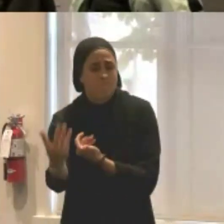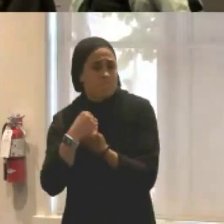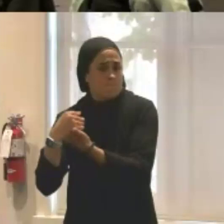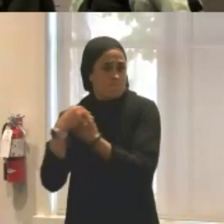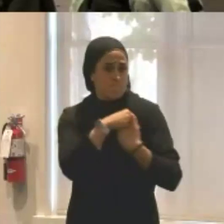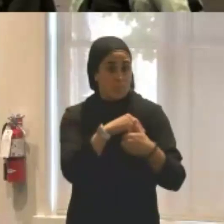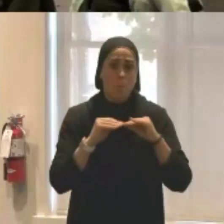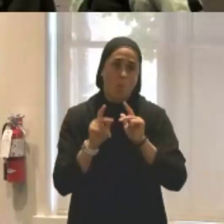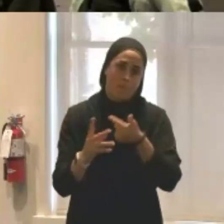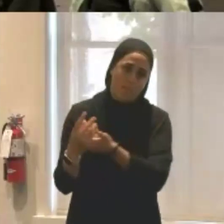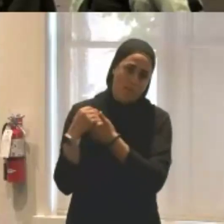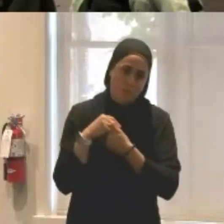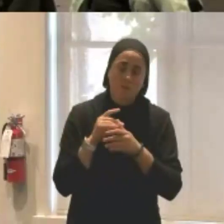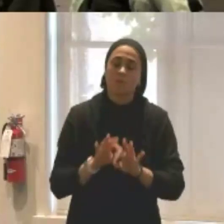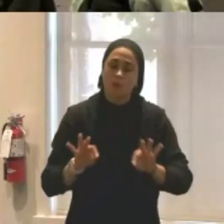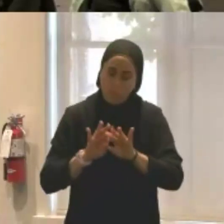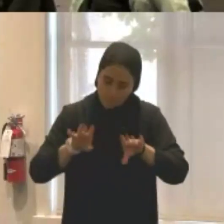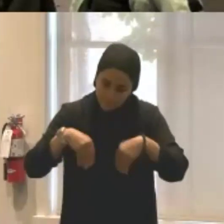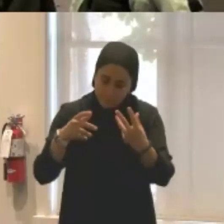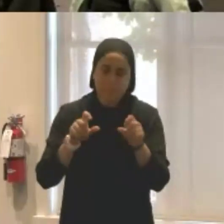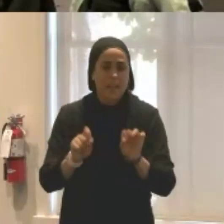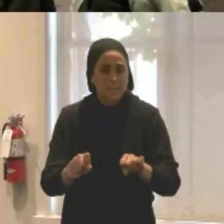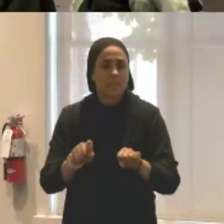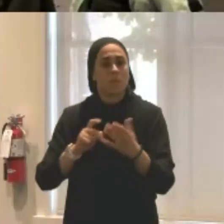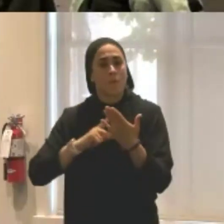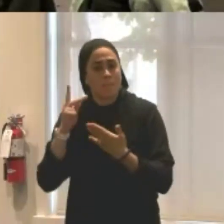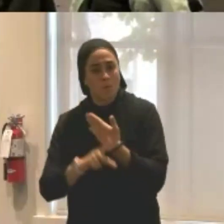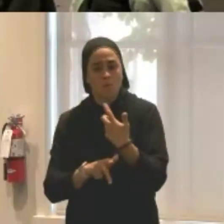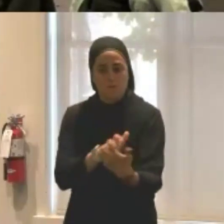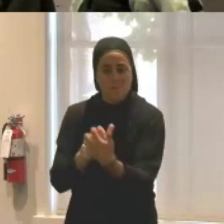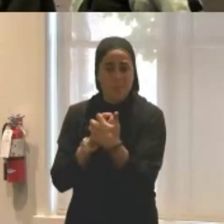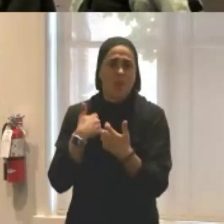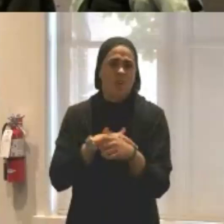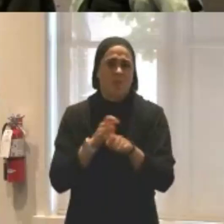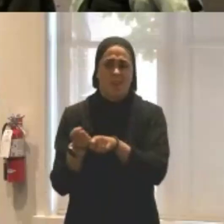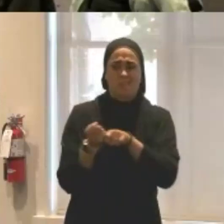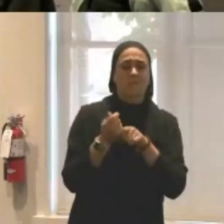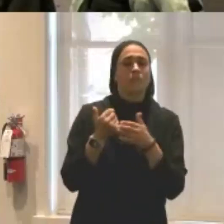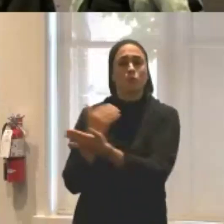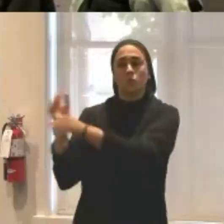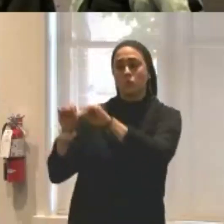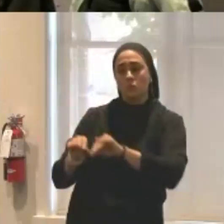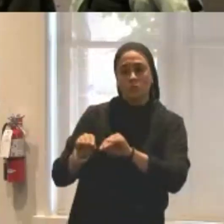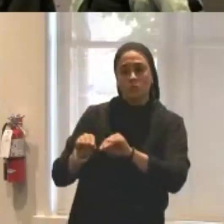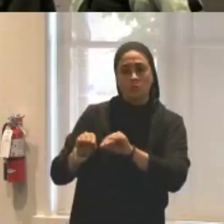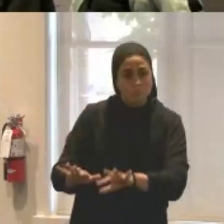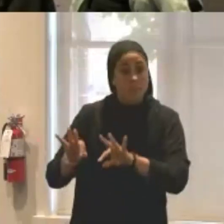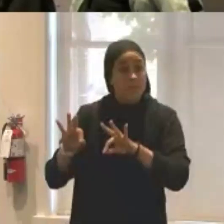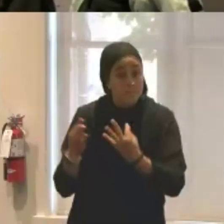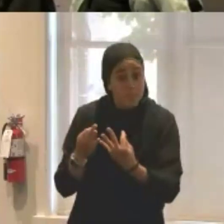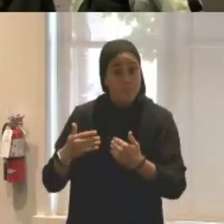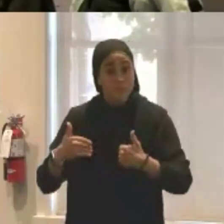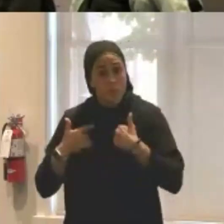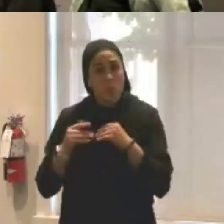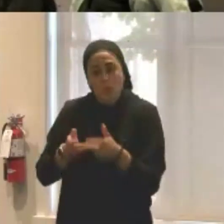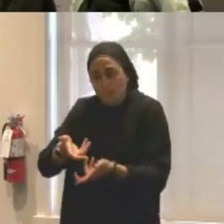By providing meaningful, accessible, relevant programs and services, we're able to reach and engage newcomer families and newcomers youth on a much more deeper